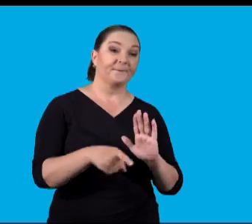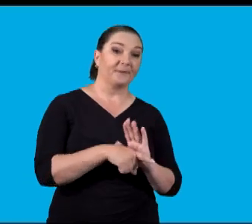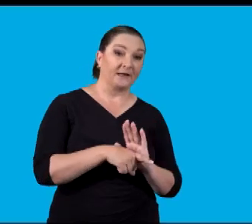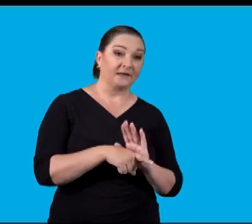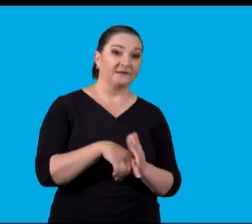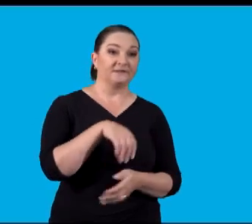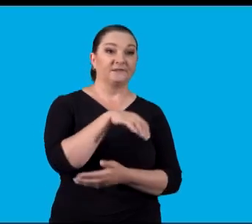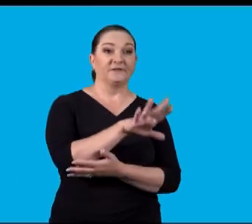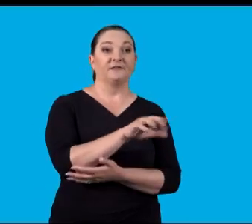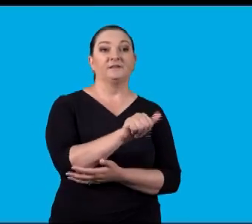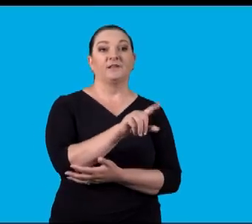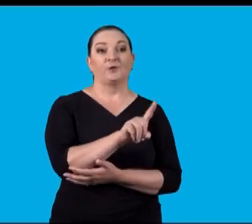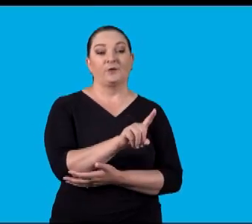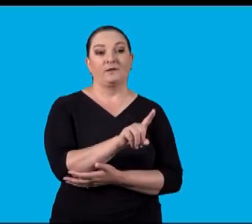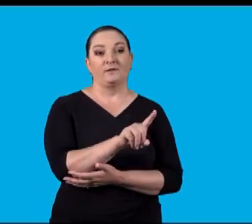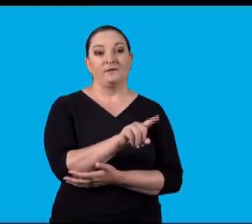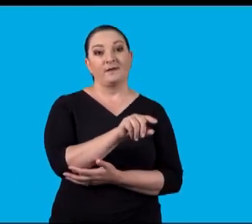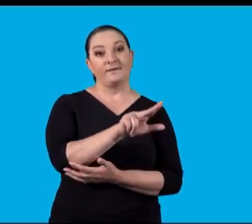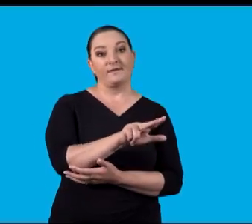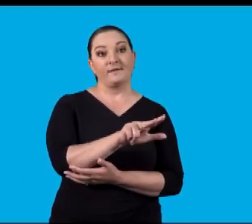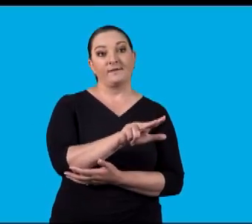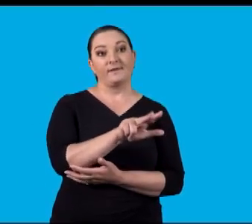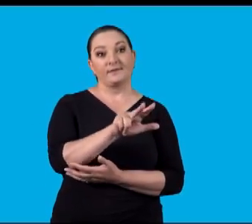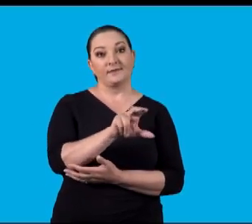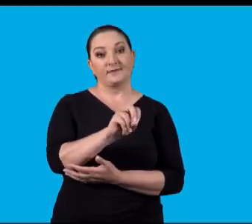110,250 minus